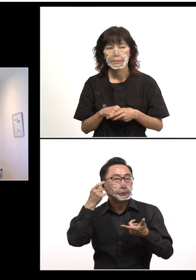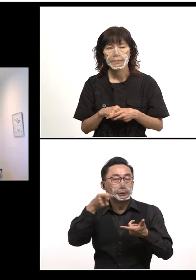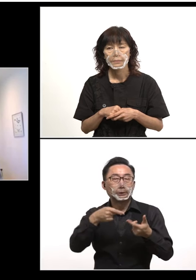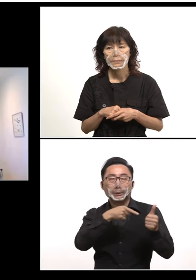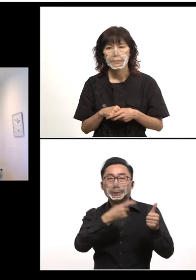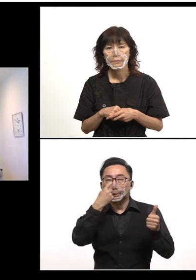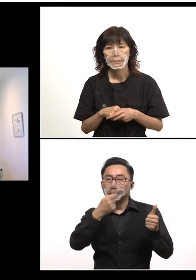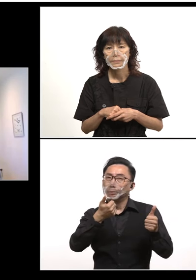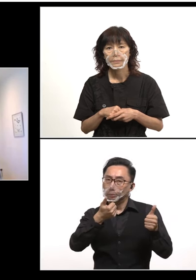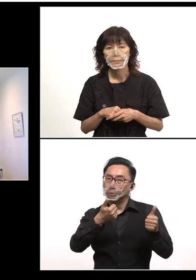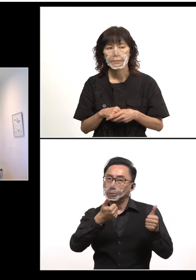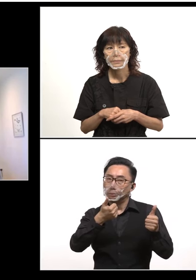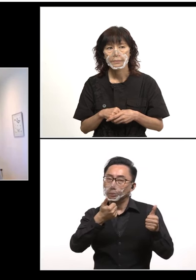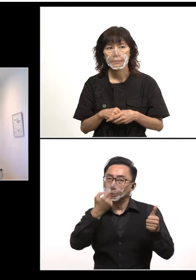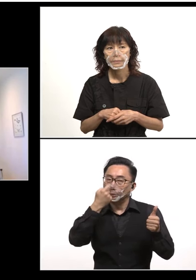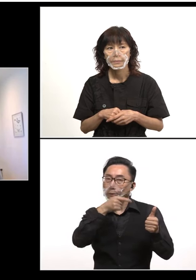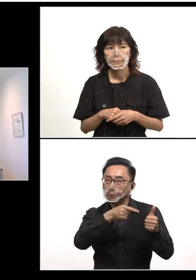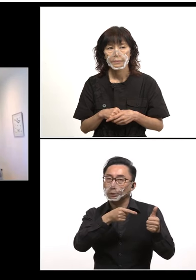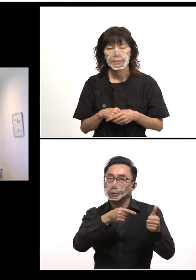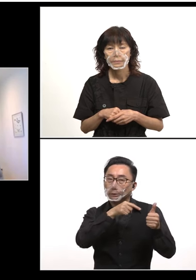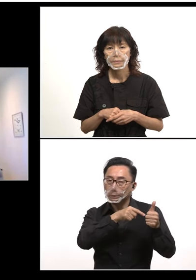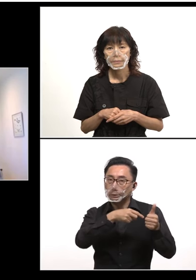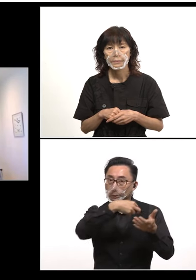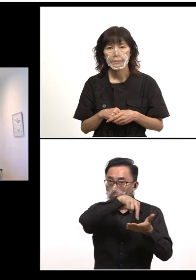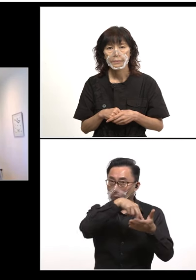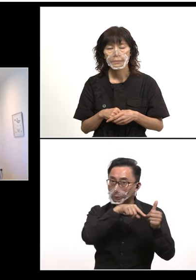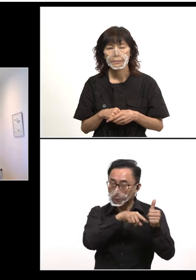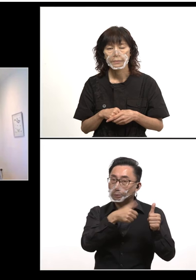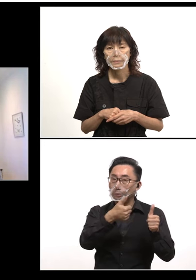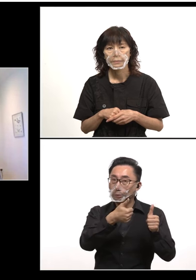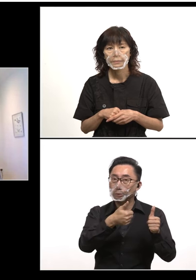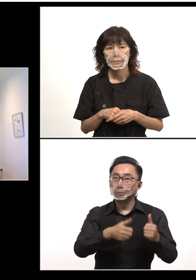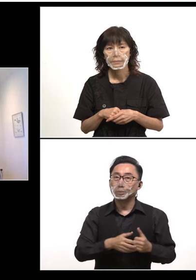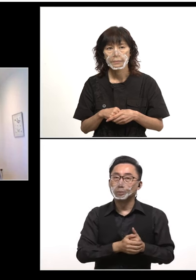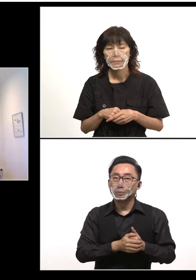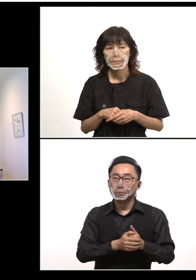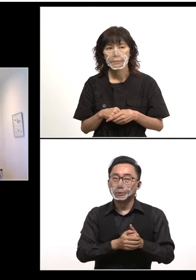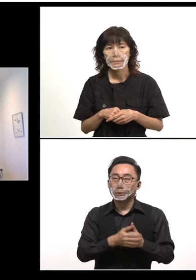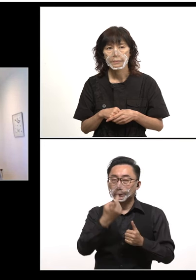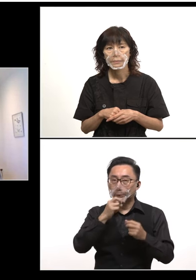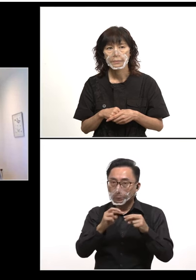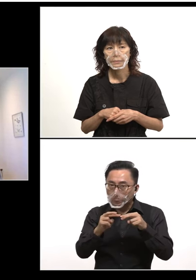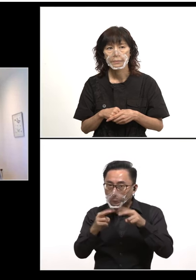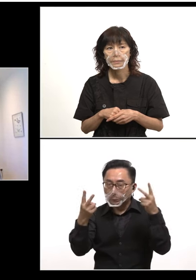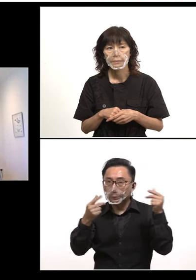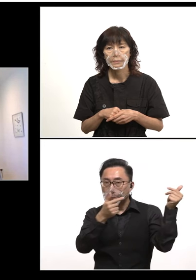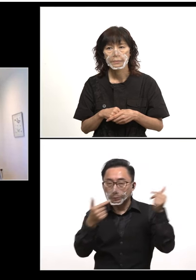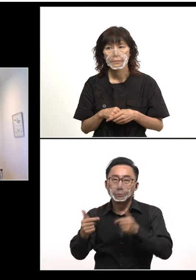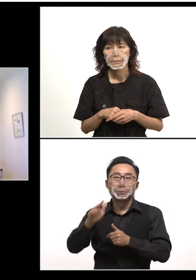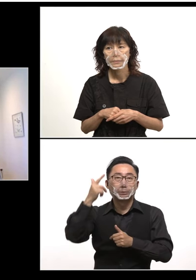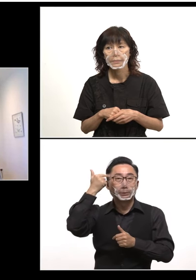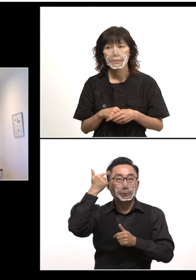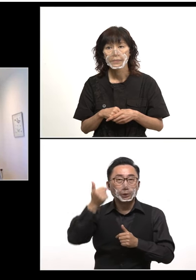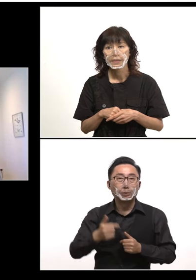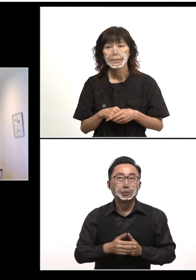the potential and the possibility of change, and I really hope that that continues. Yeah, that's great to know. Now, apart from the deaf, does